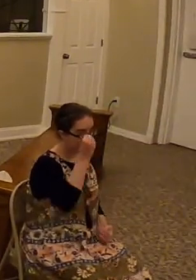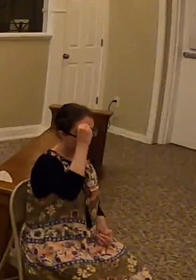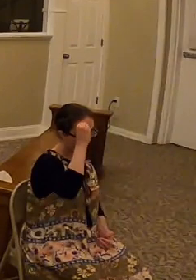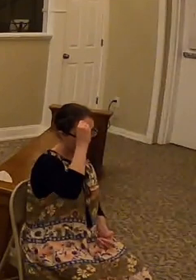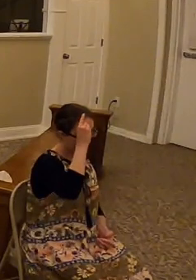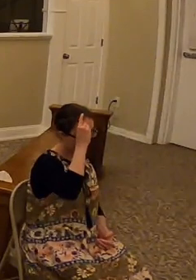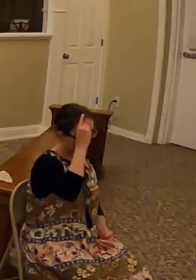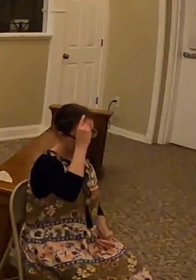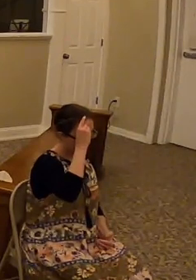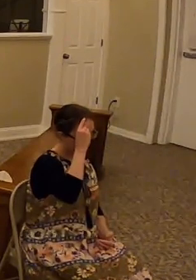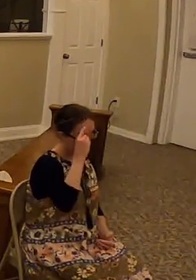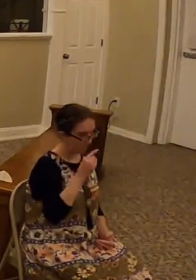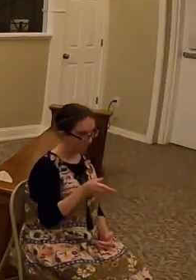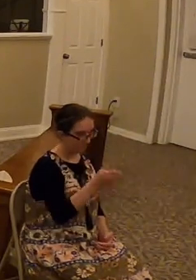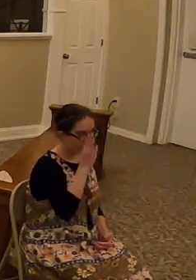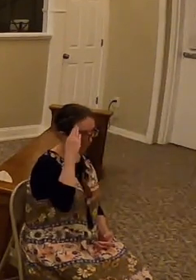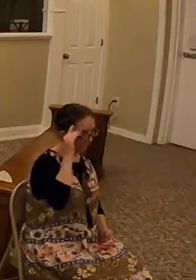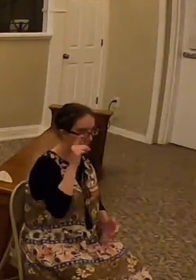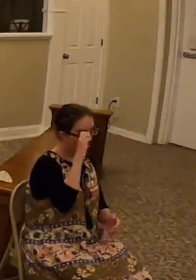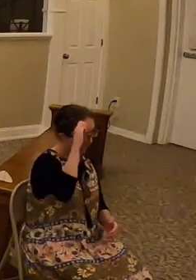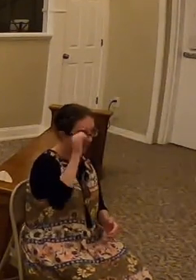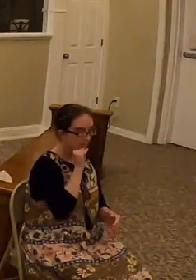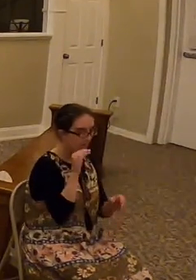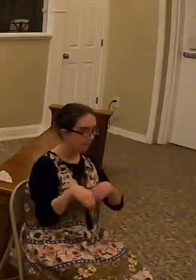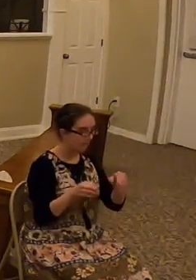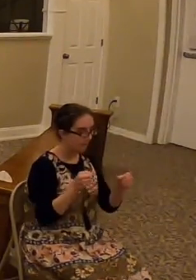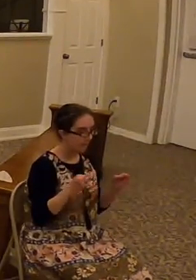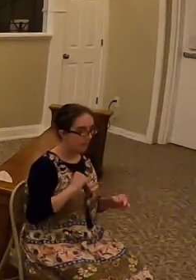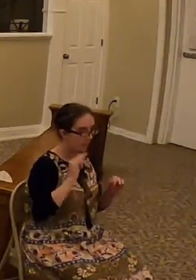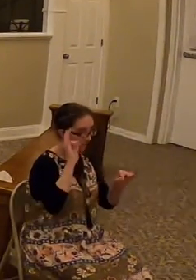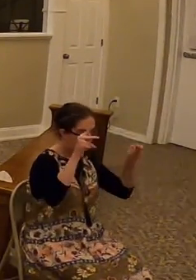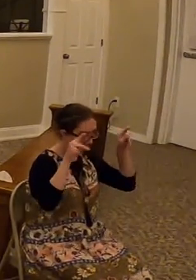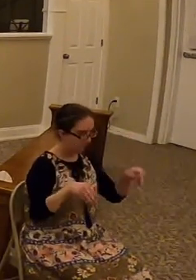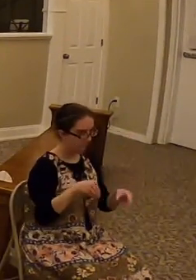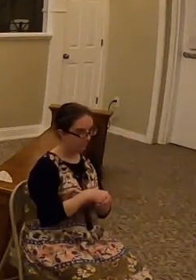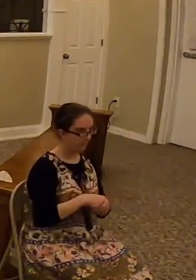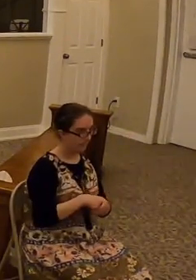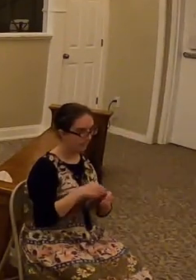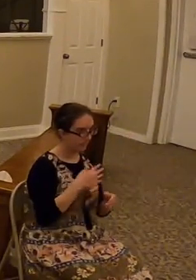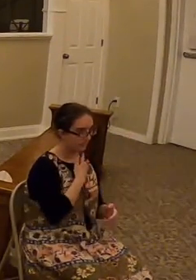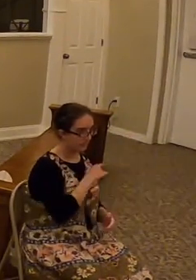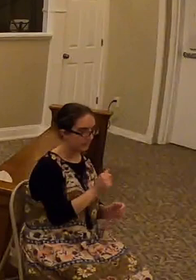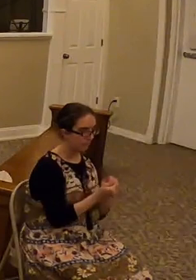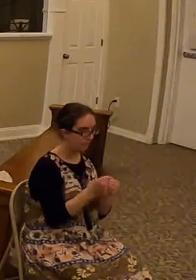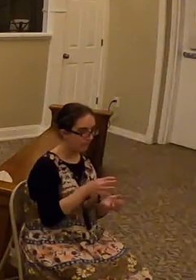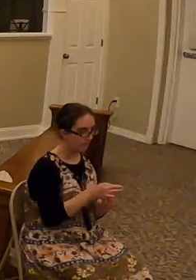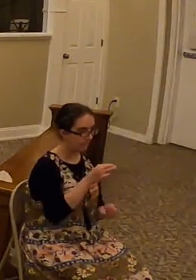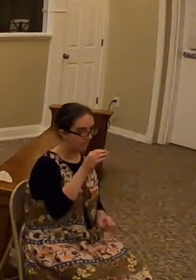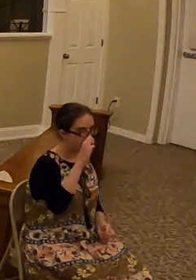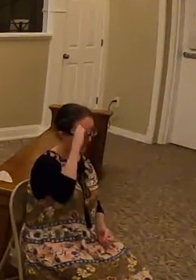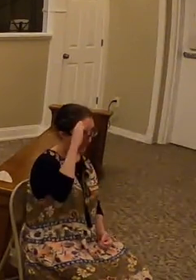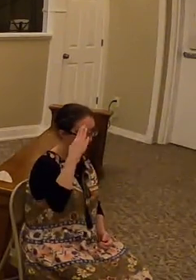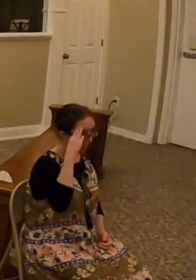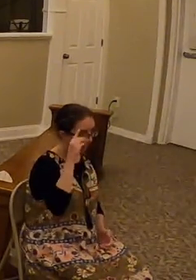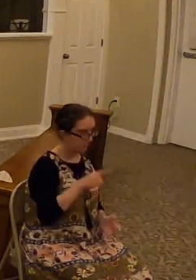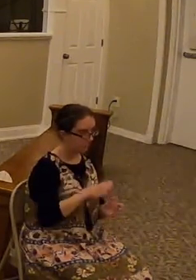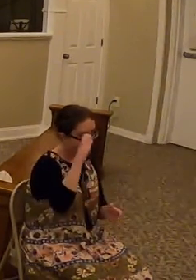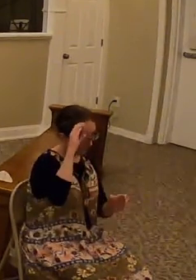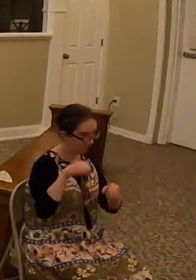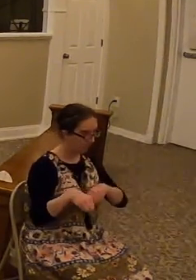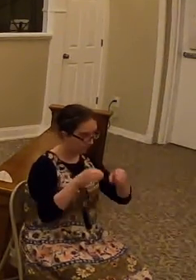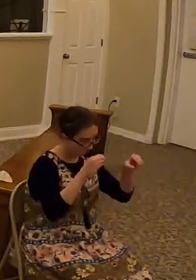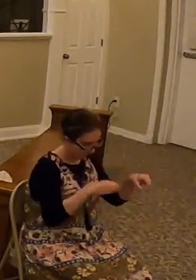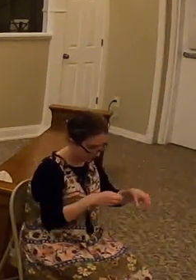understand, God knows what he's doing. And if a pastor is in tune with the Holy Ghost, he don't know what he's doing. Amen.